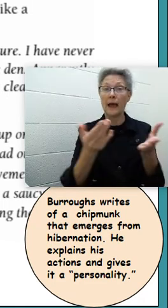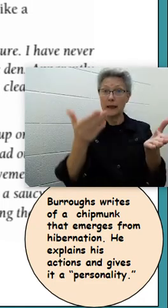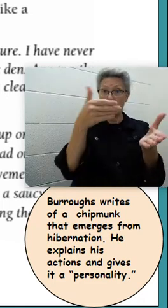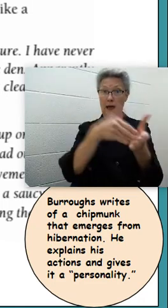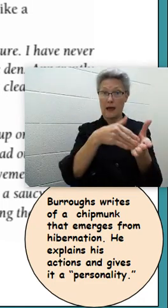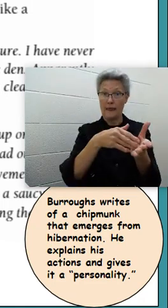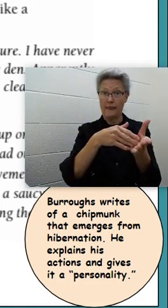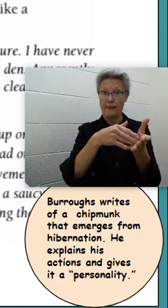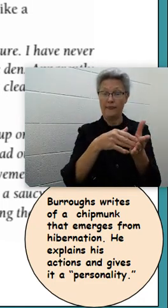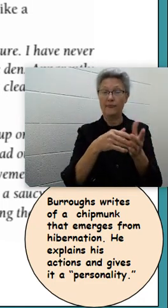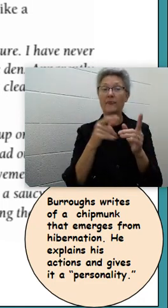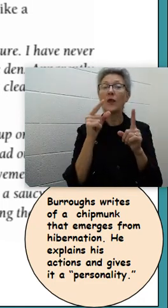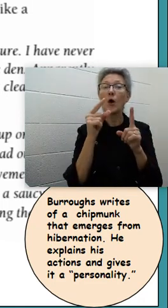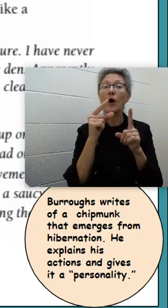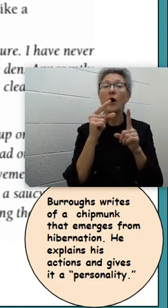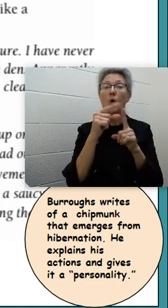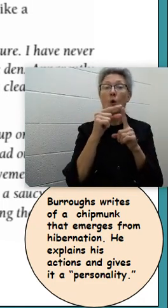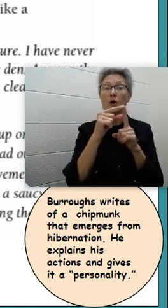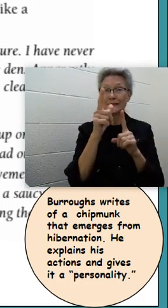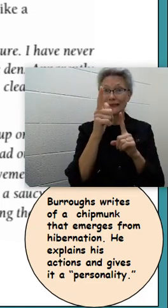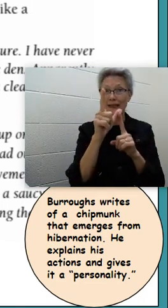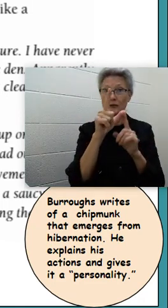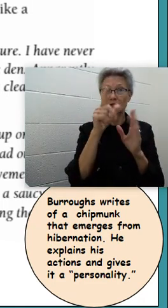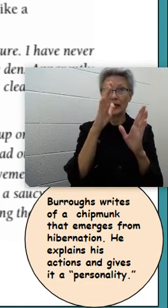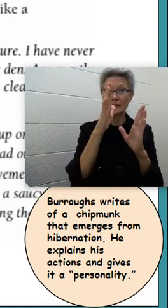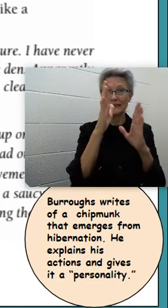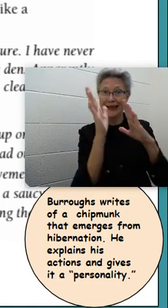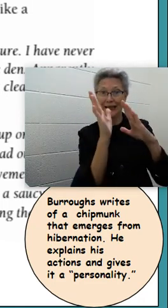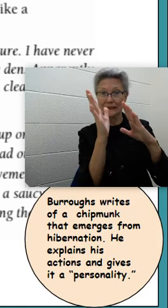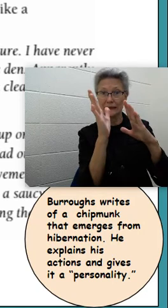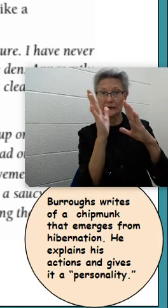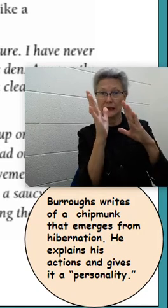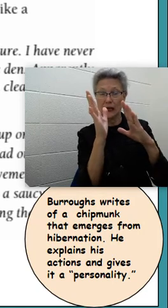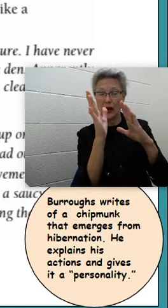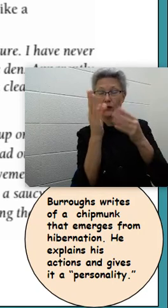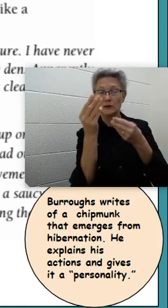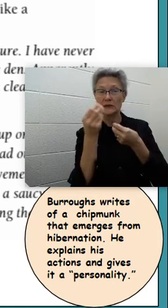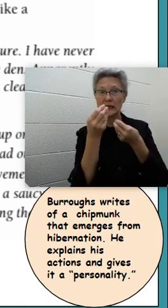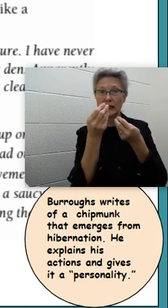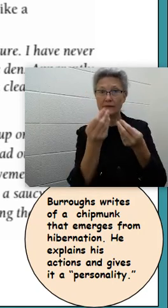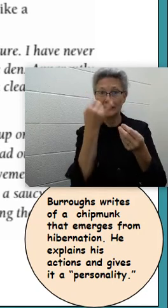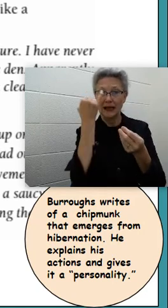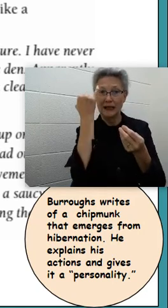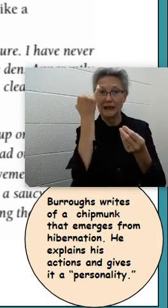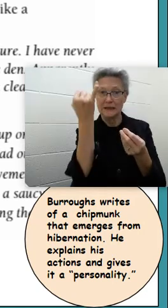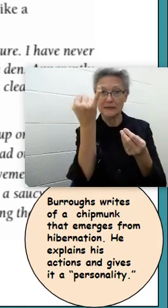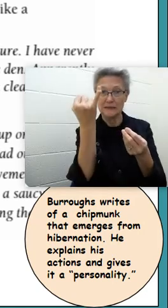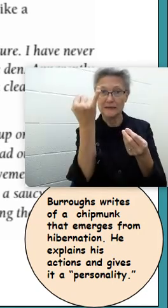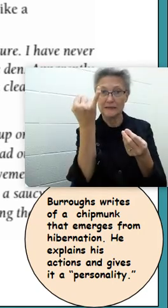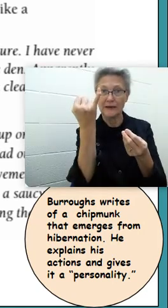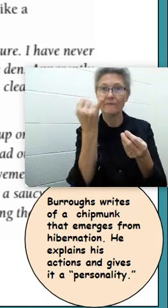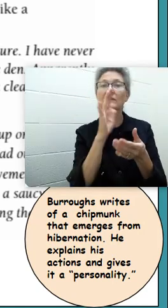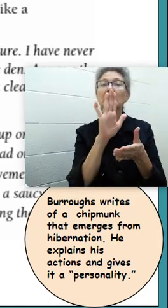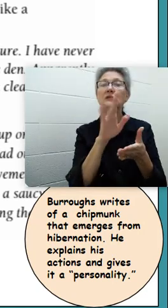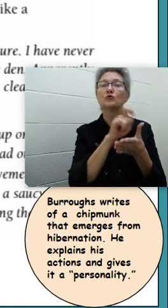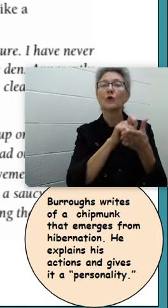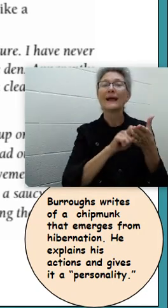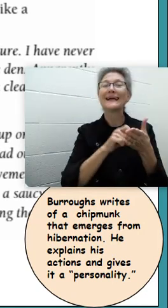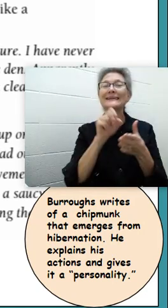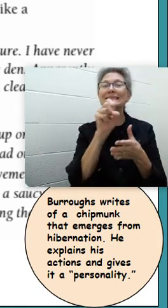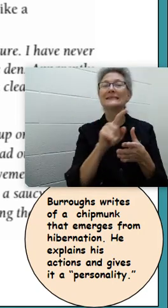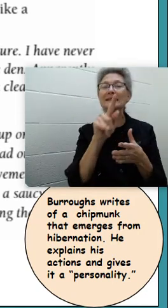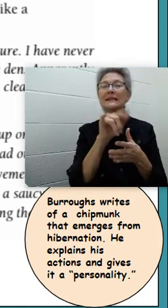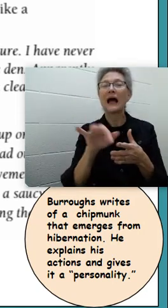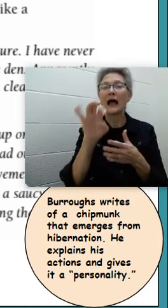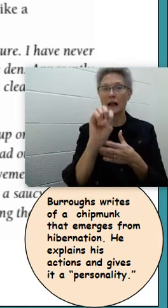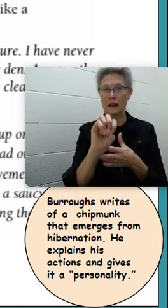the italicized portions or paragraphs are just to give us an idea of his writing style.